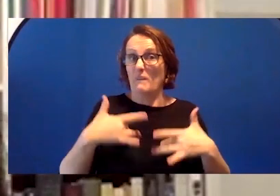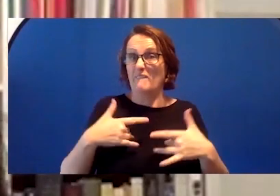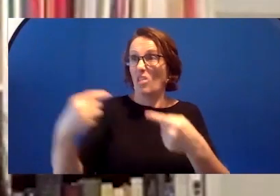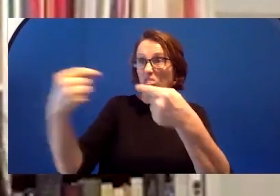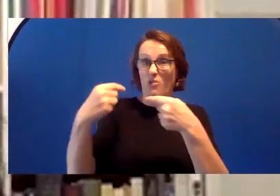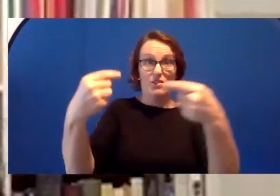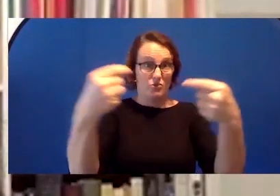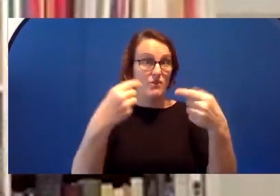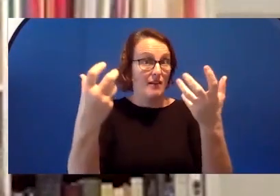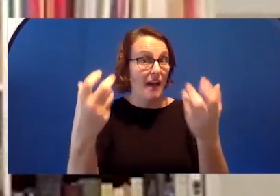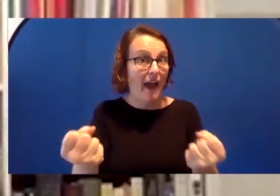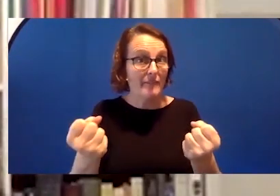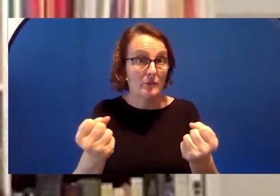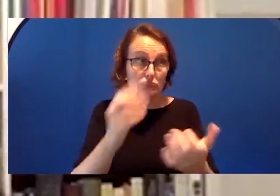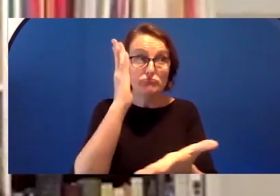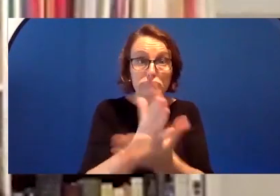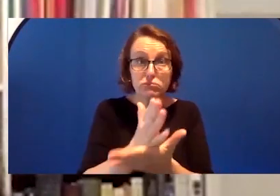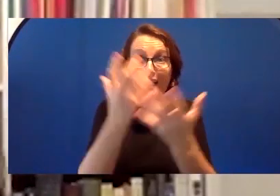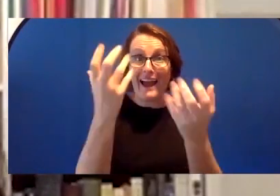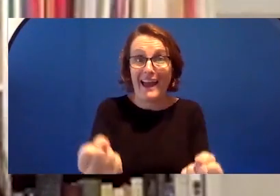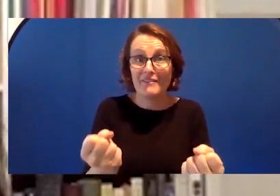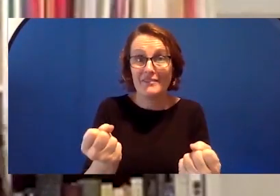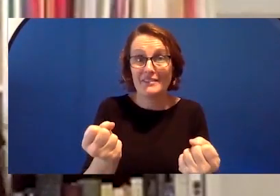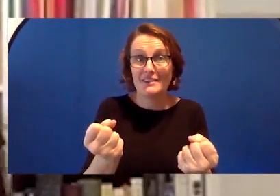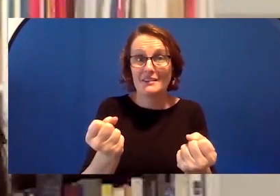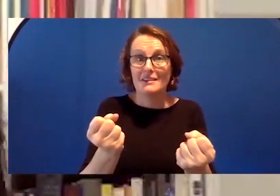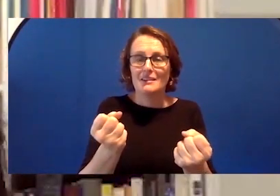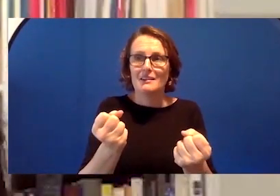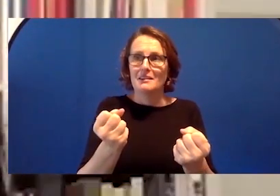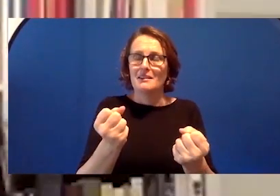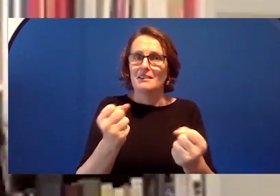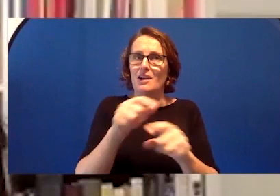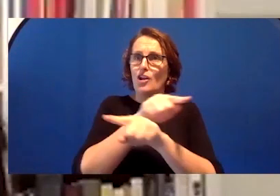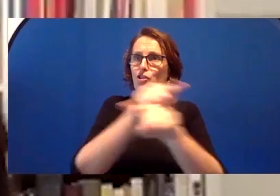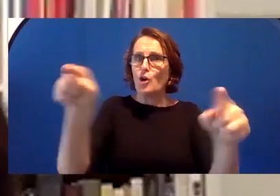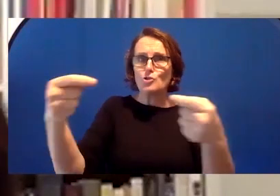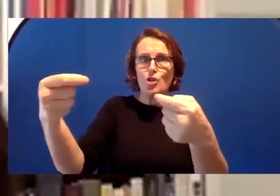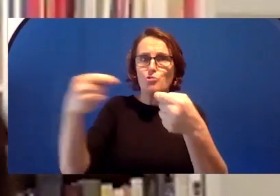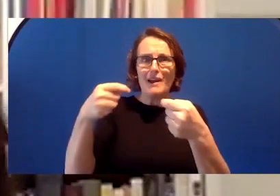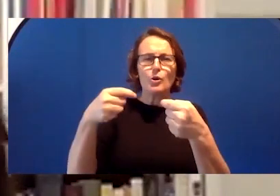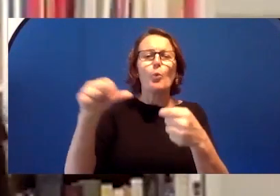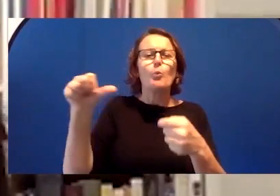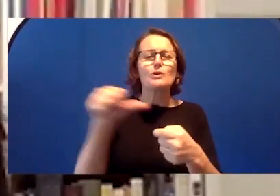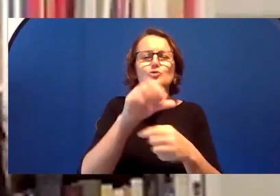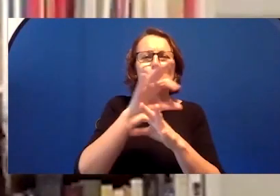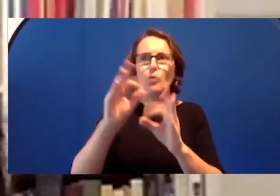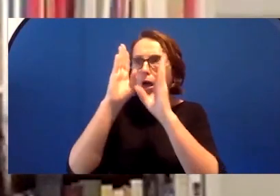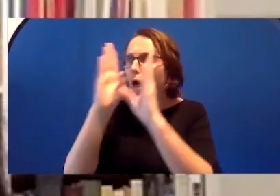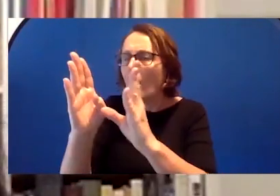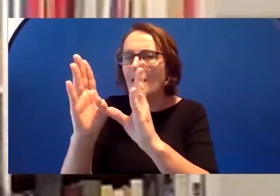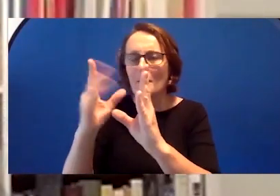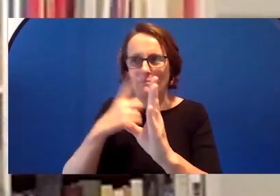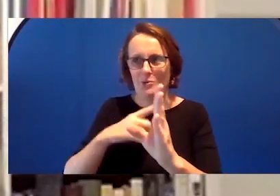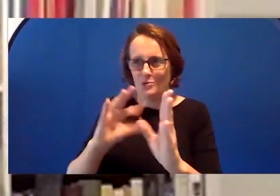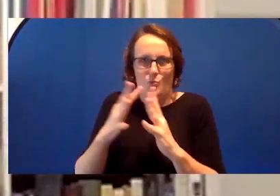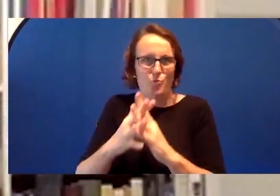around in our environment. They're real, they're out there, but they don't necessarily benefit from our focusing on them. And